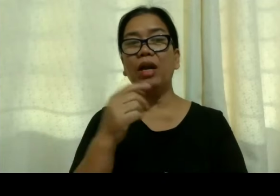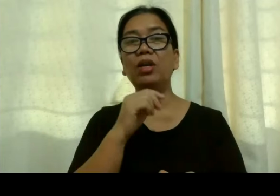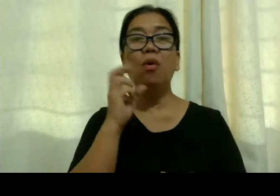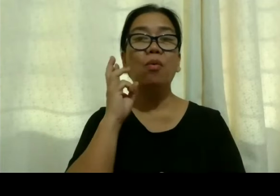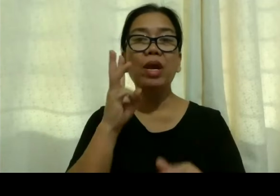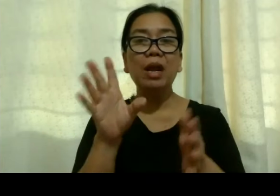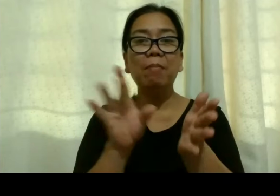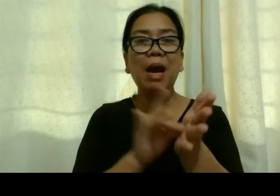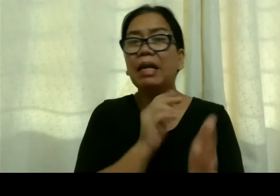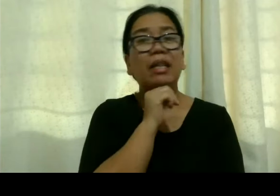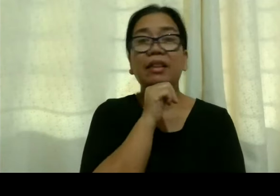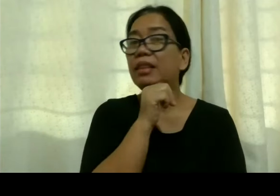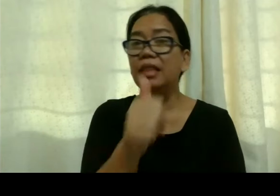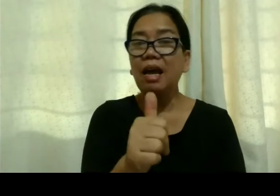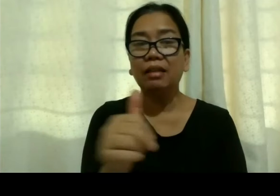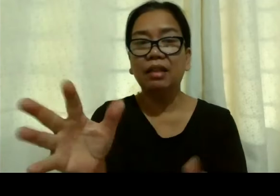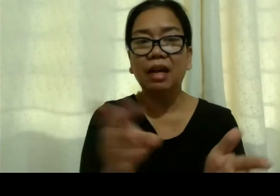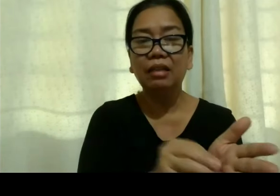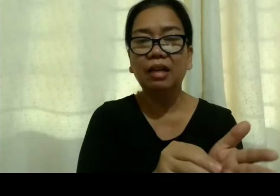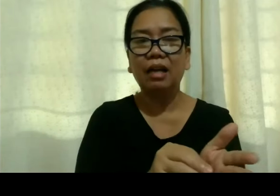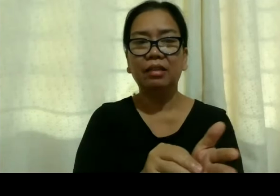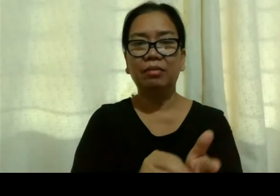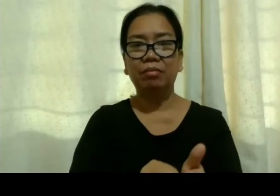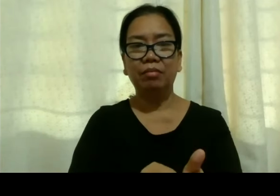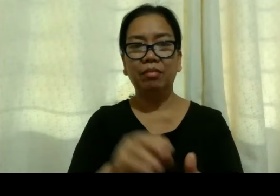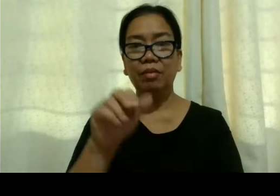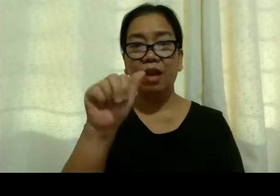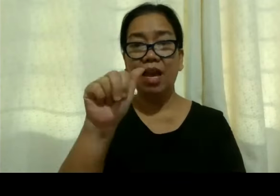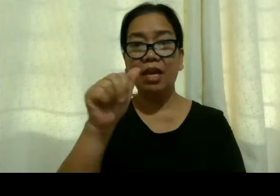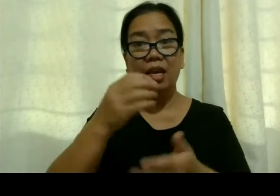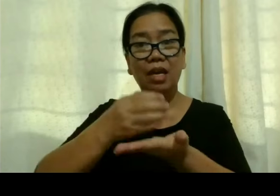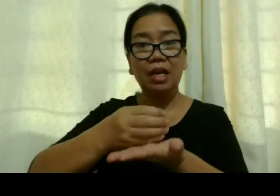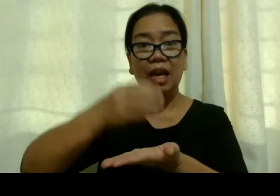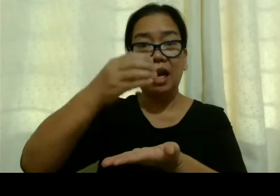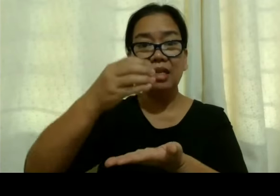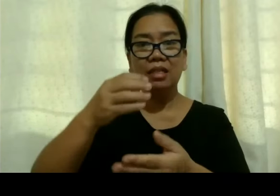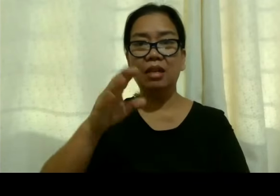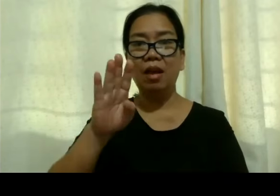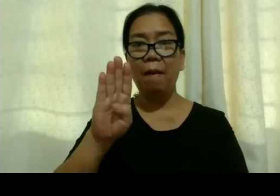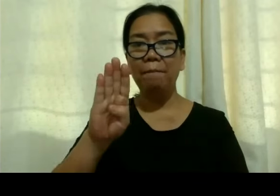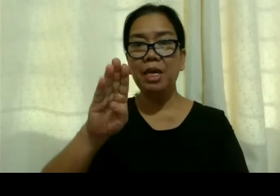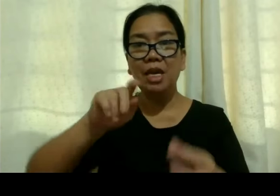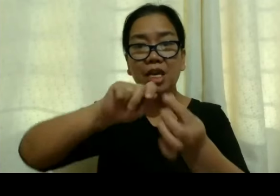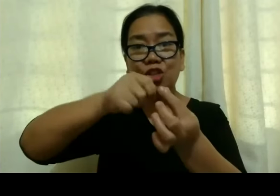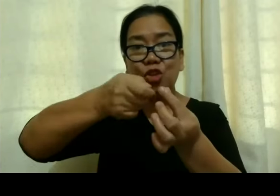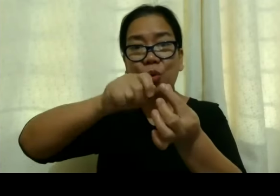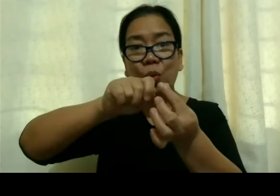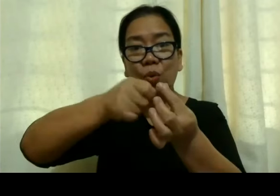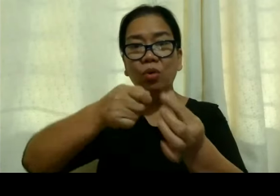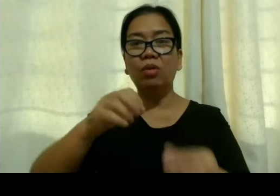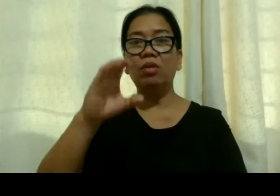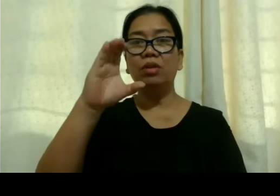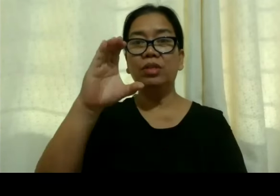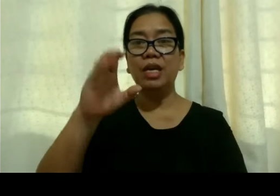Which one will magnet not attract? A, glass. B,